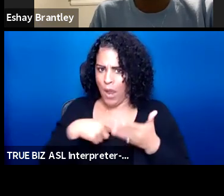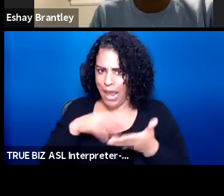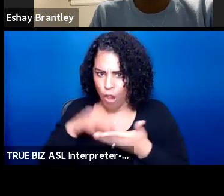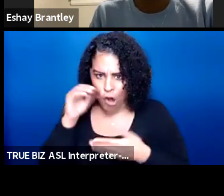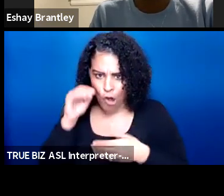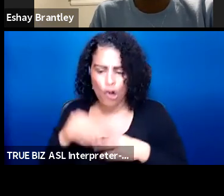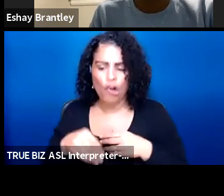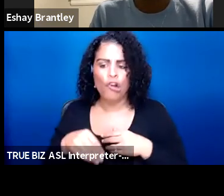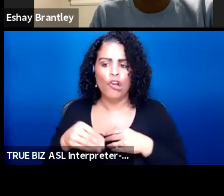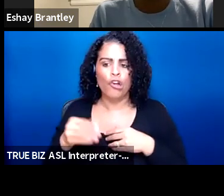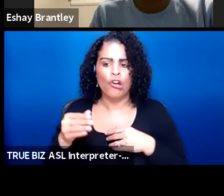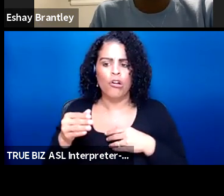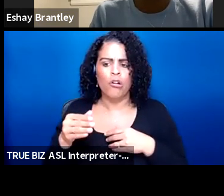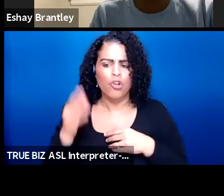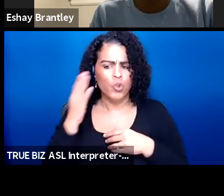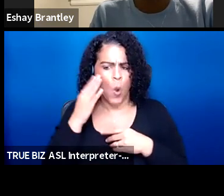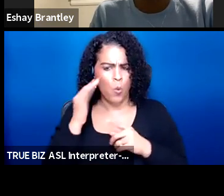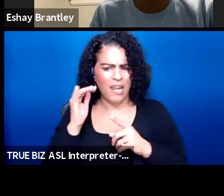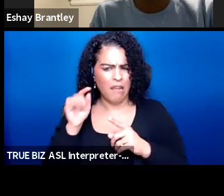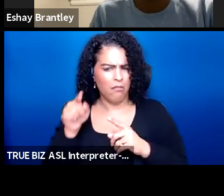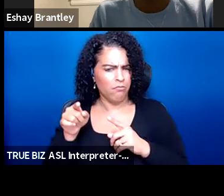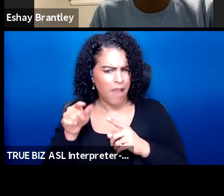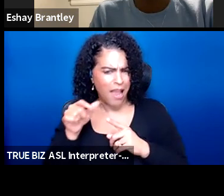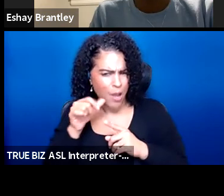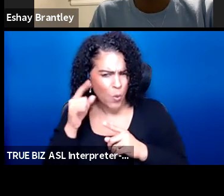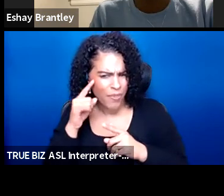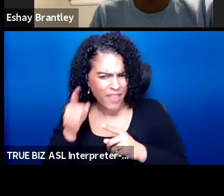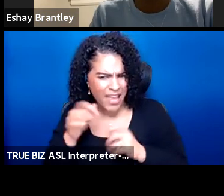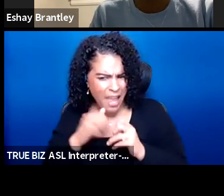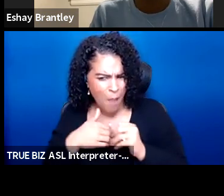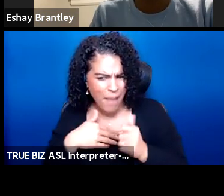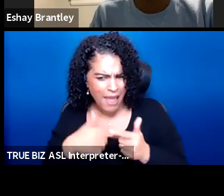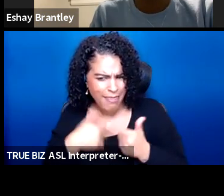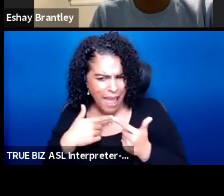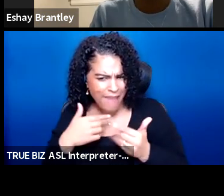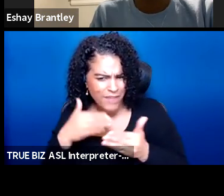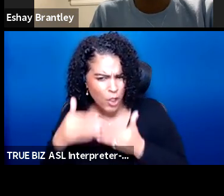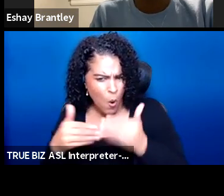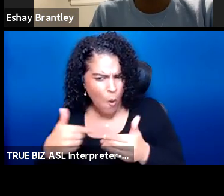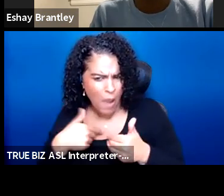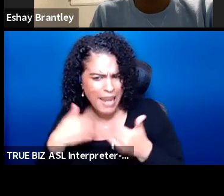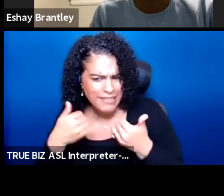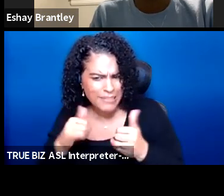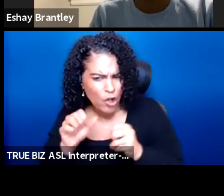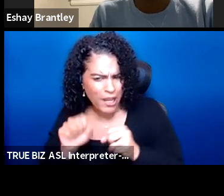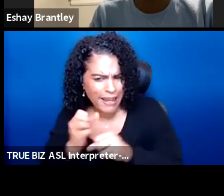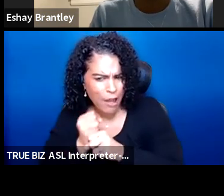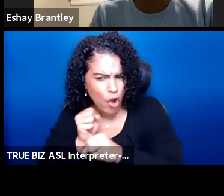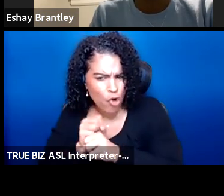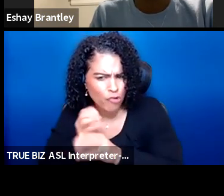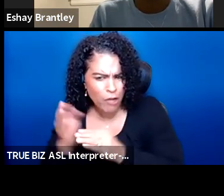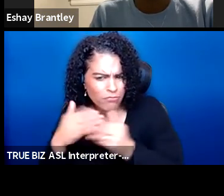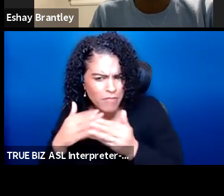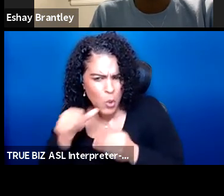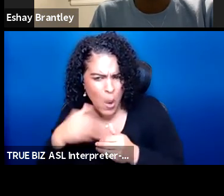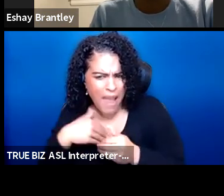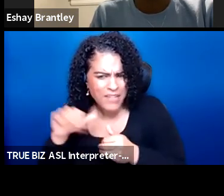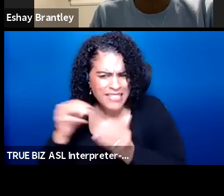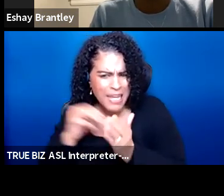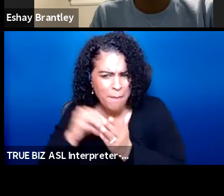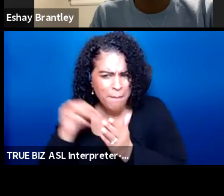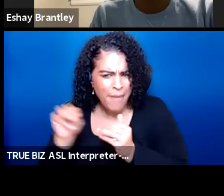knowing, like, no, I don't think that's, like, how my life can go. I could still get a career even if I don't have 10 million followers on